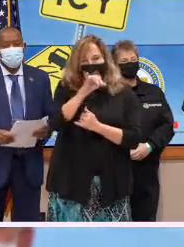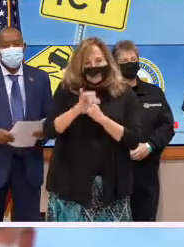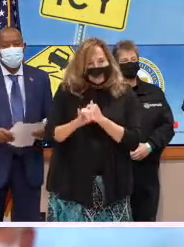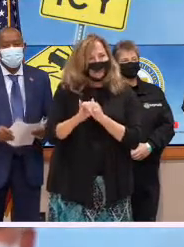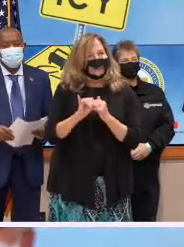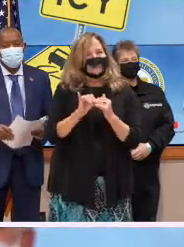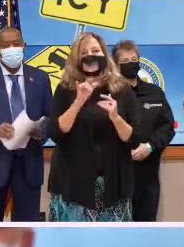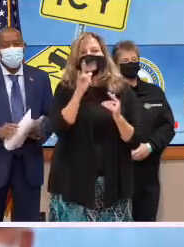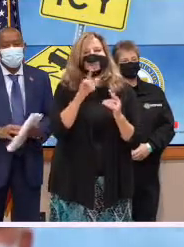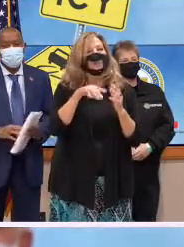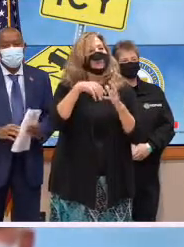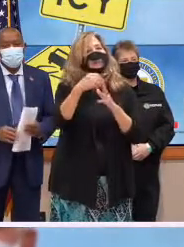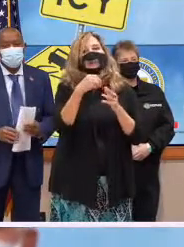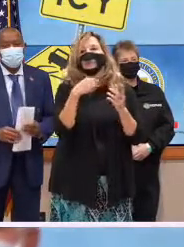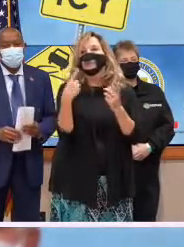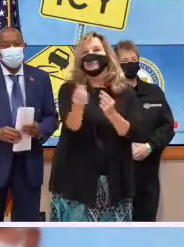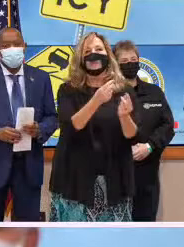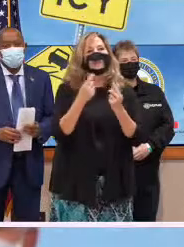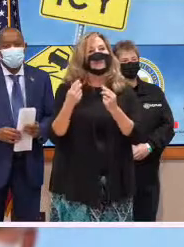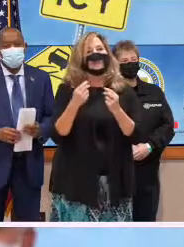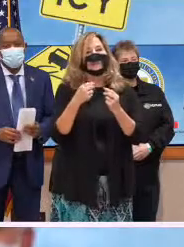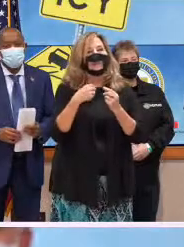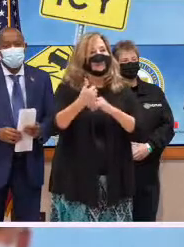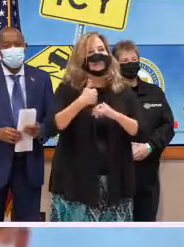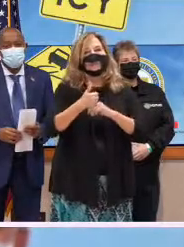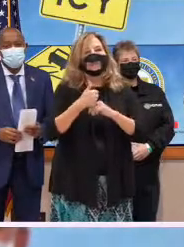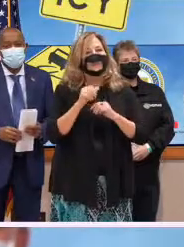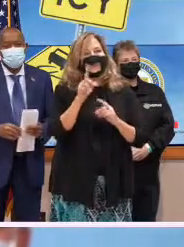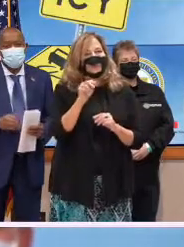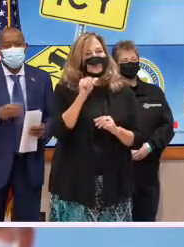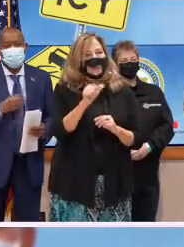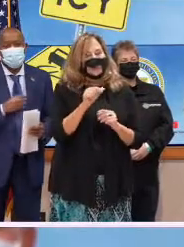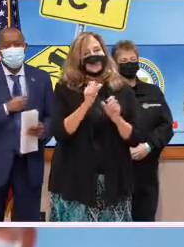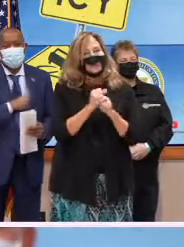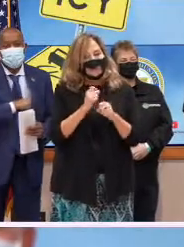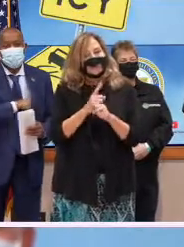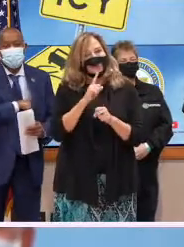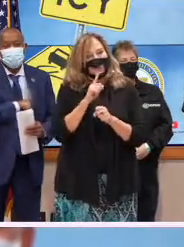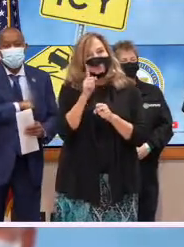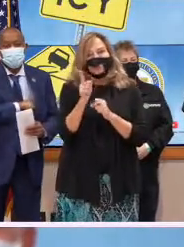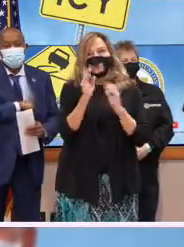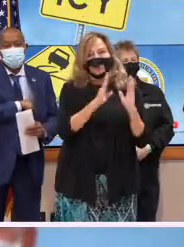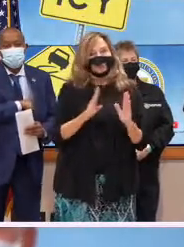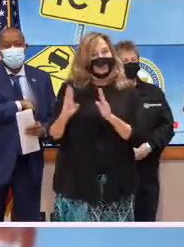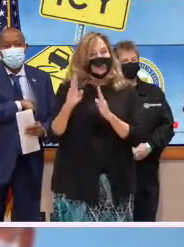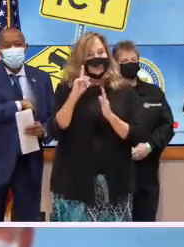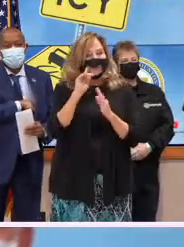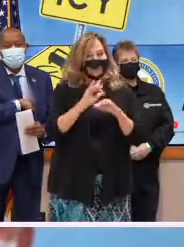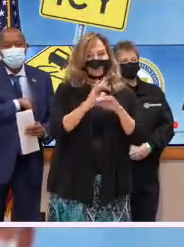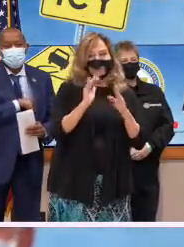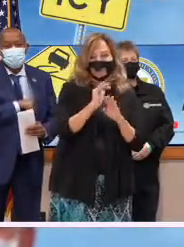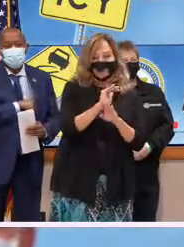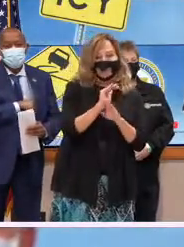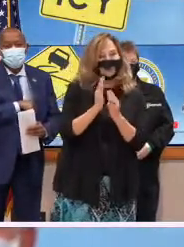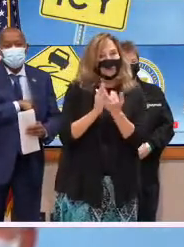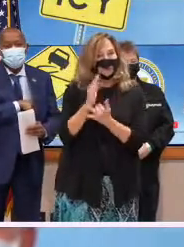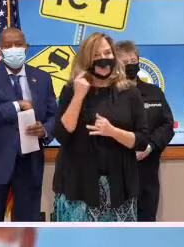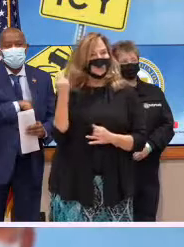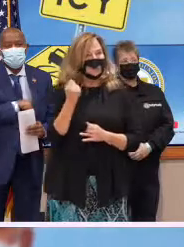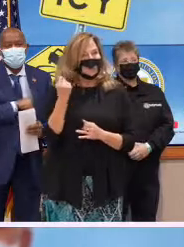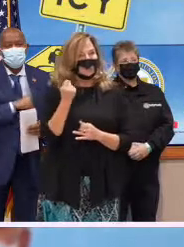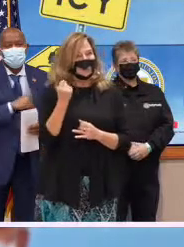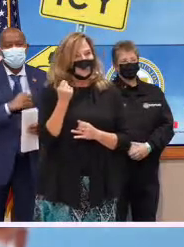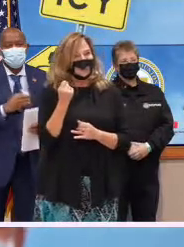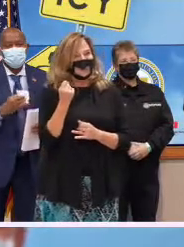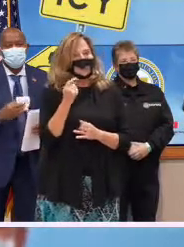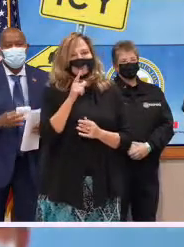imperative that you prepare over the next 48 hours to be stuck at that location and not on the roadways when we have winter